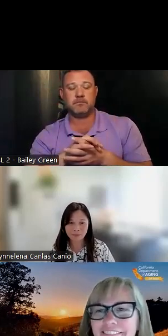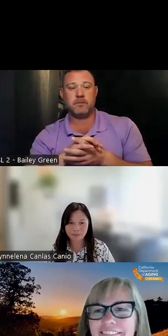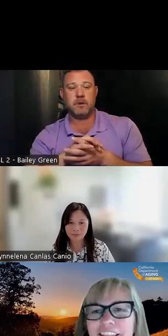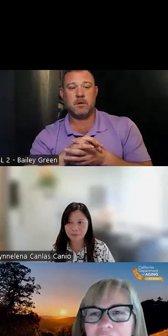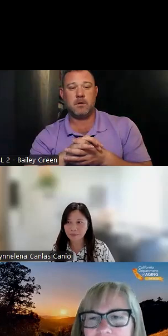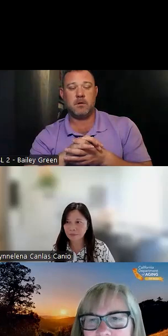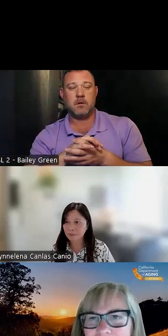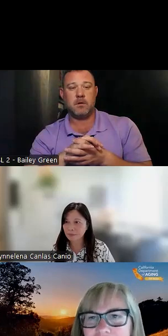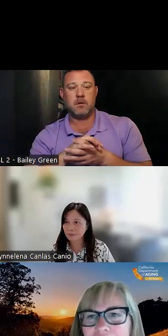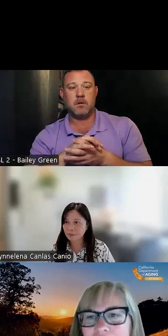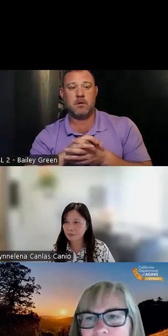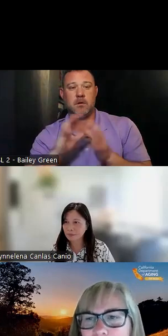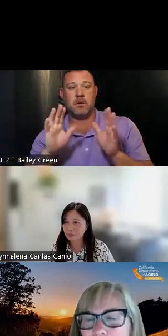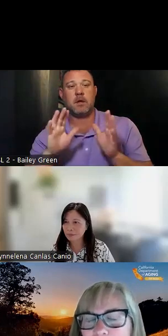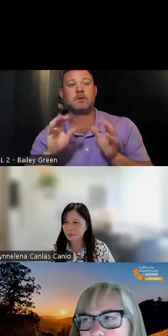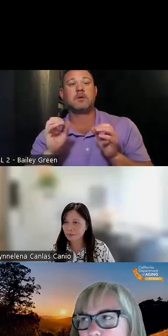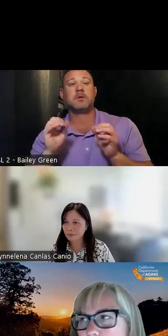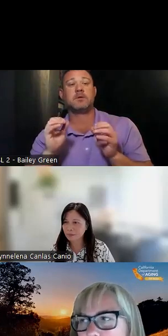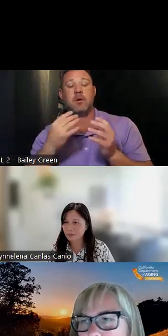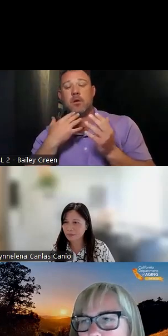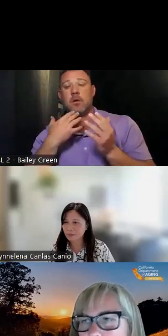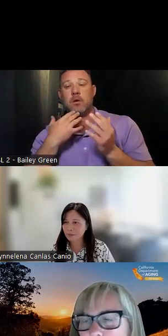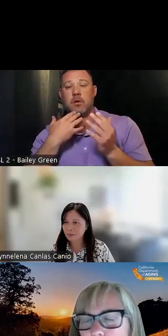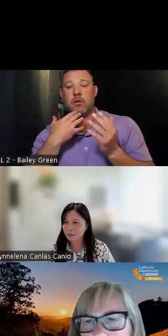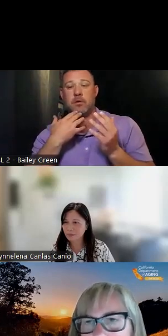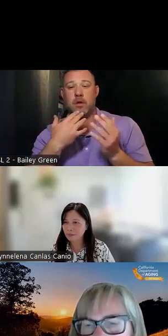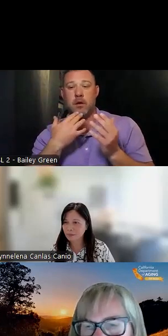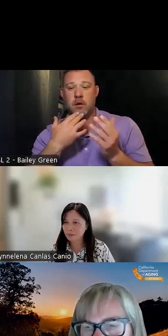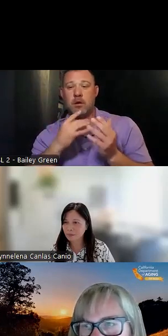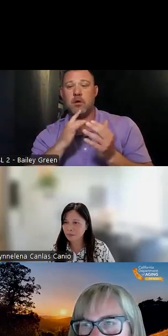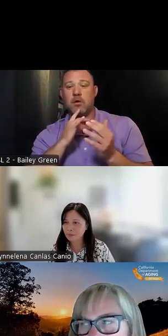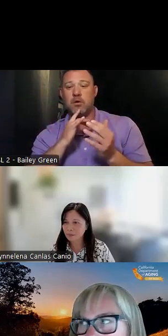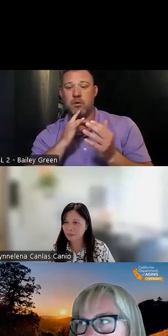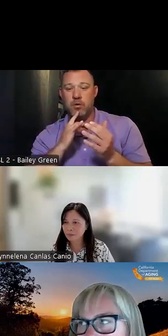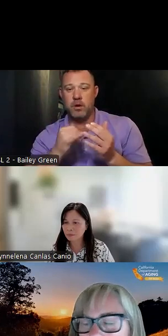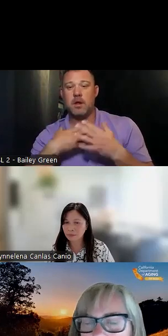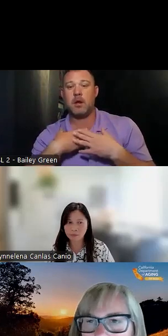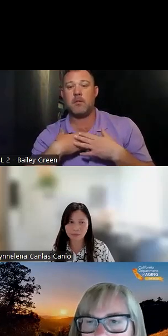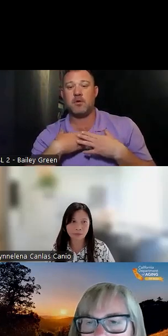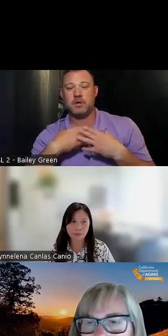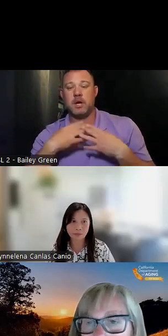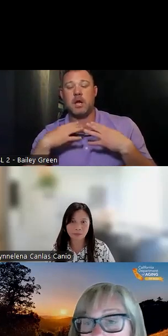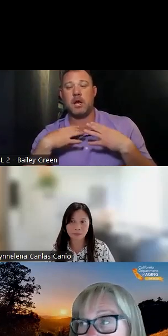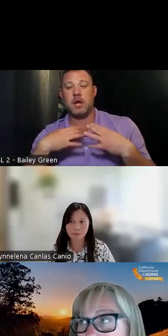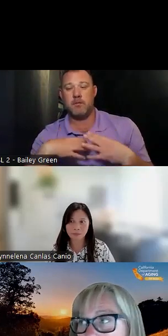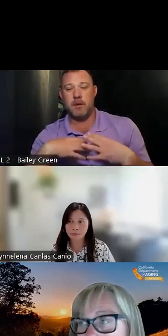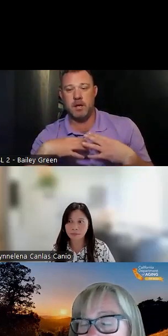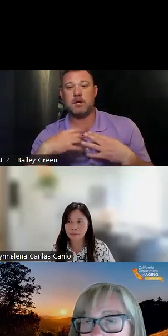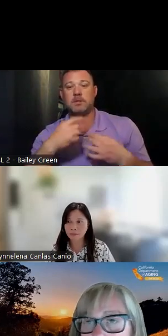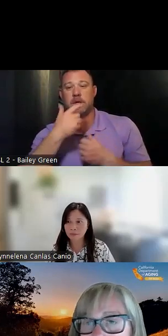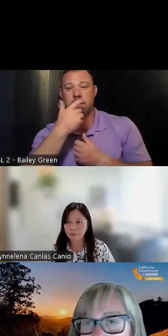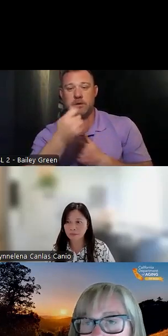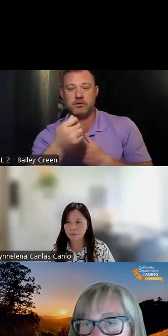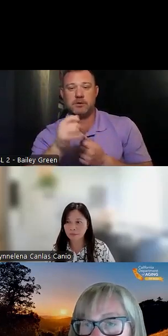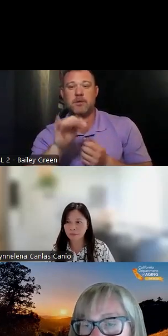Anna. Excellent. So thank you so much, and really appreciate the committee interest in